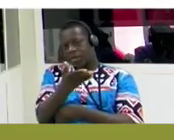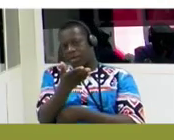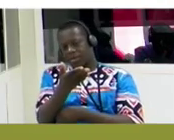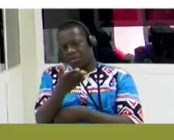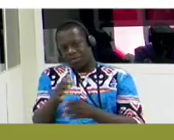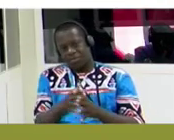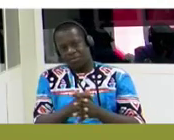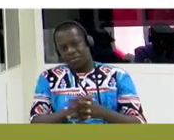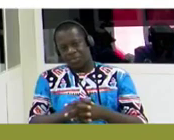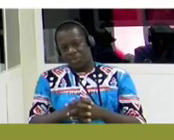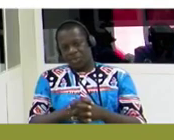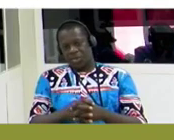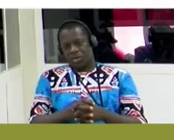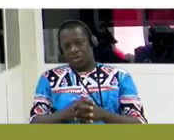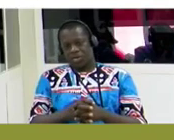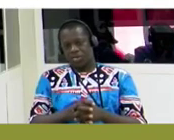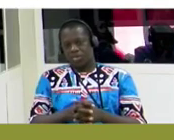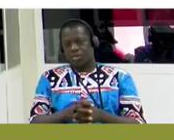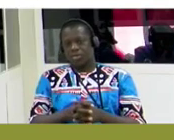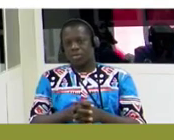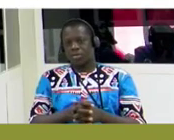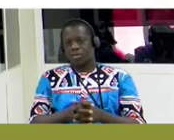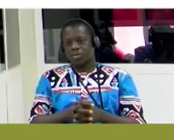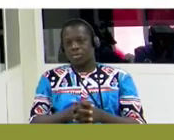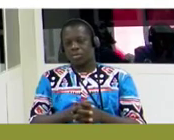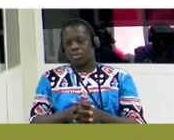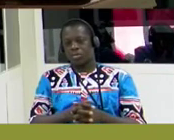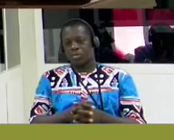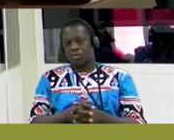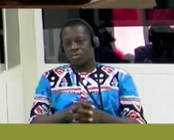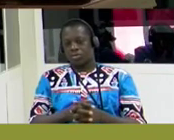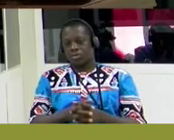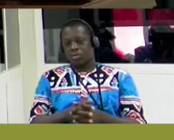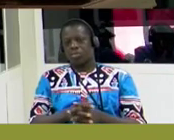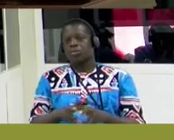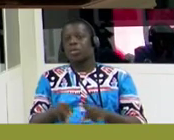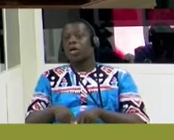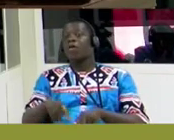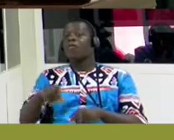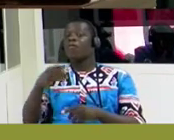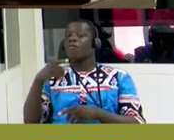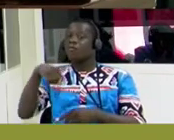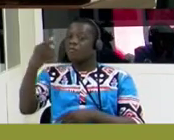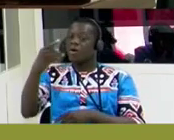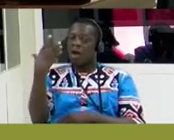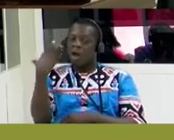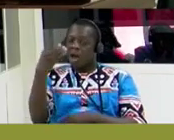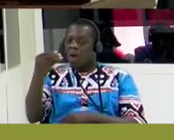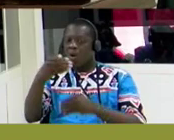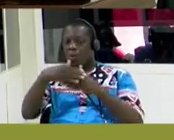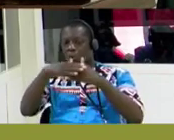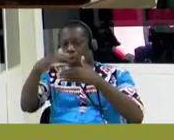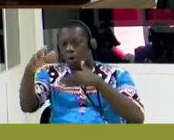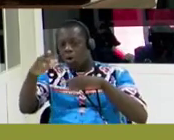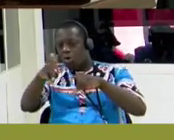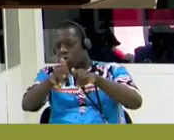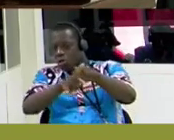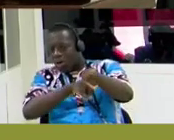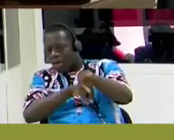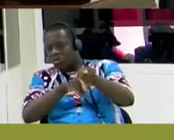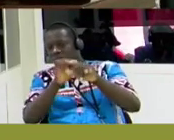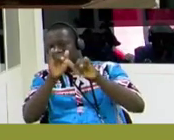For how much longer did you remain in state guards after this particular